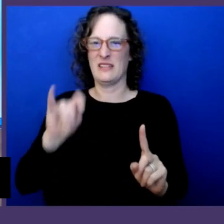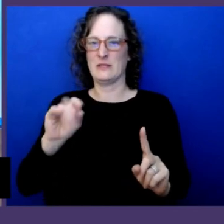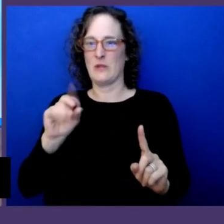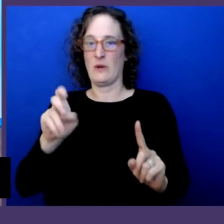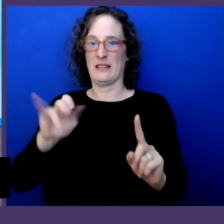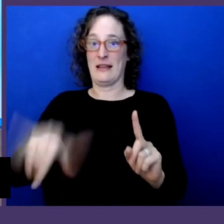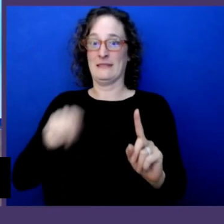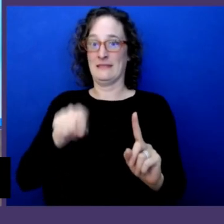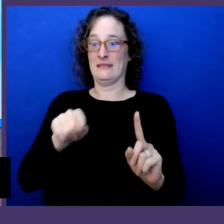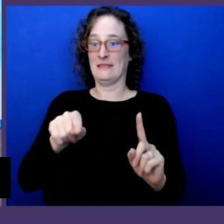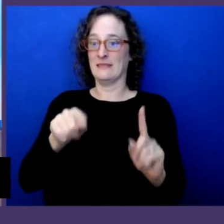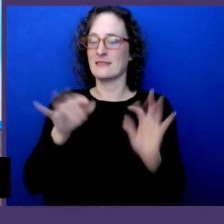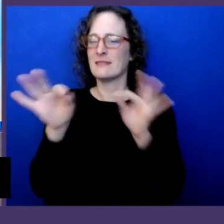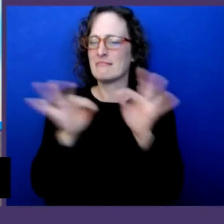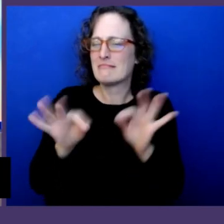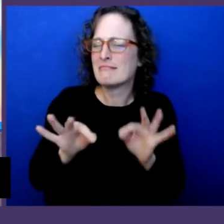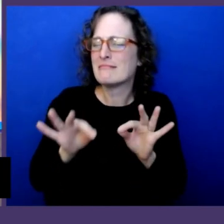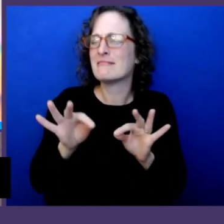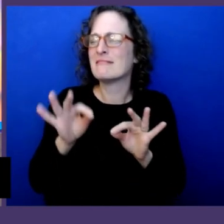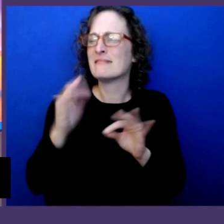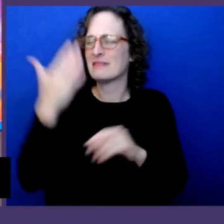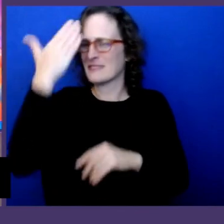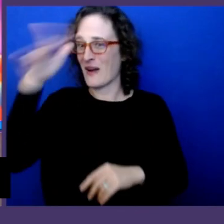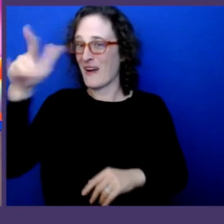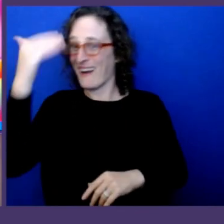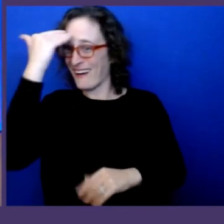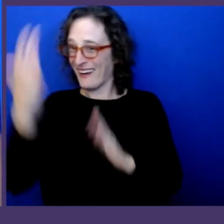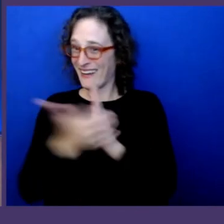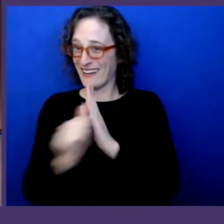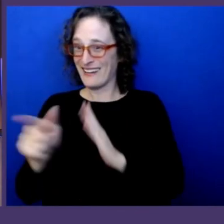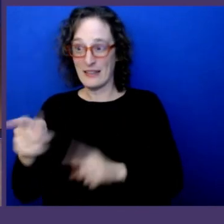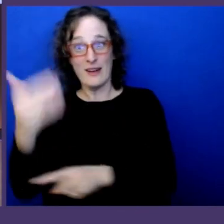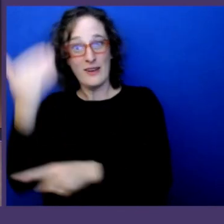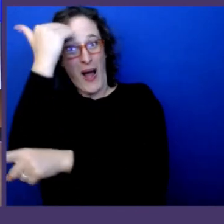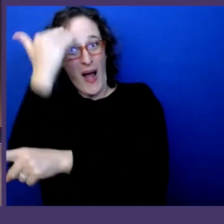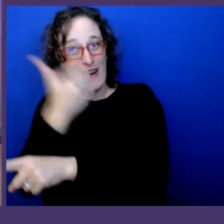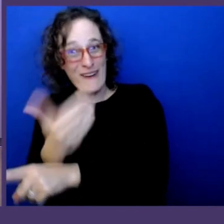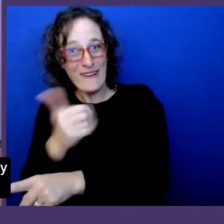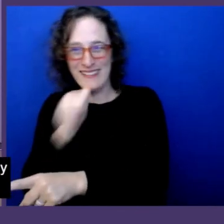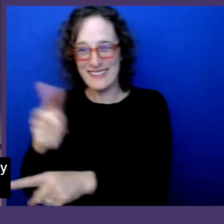know what it's good at or not good at necessarily, just like you and I might be.